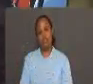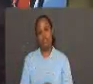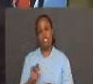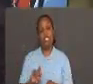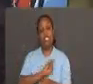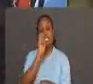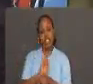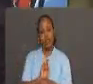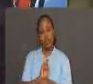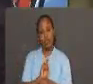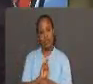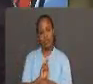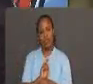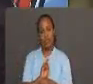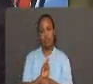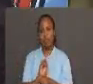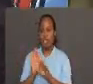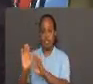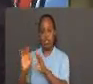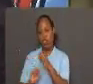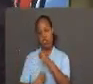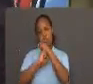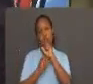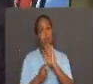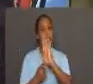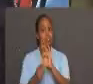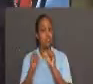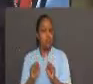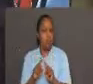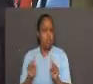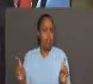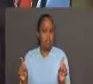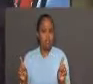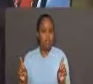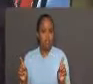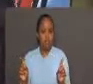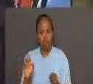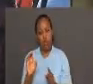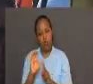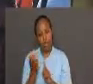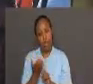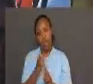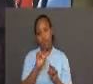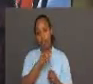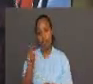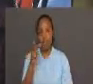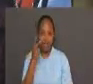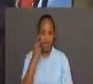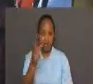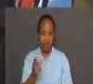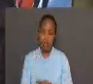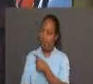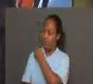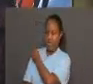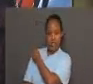Citizens can demonstrate their support for a particular cause, as you see happening in